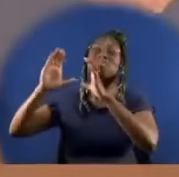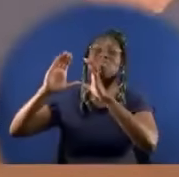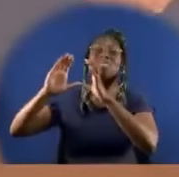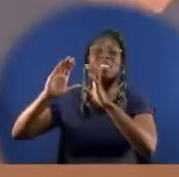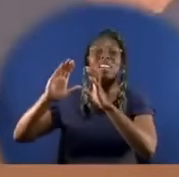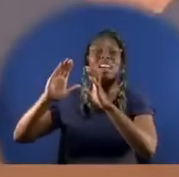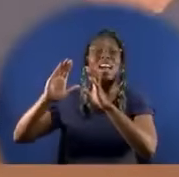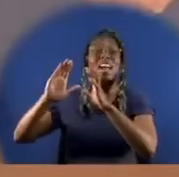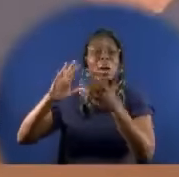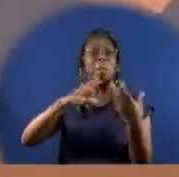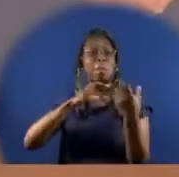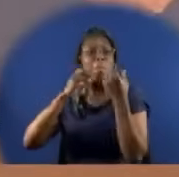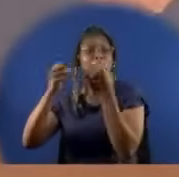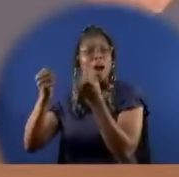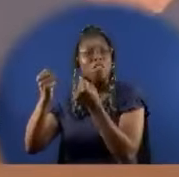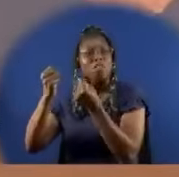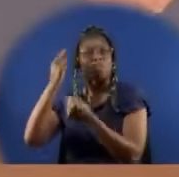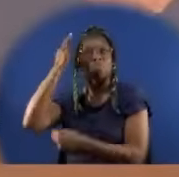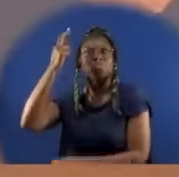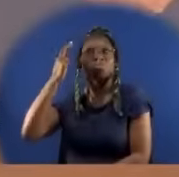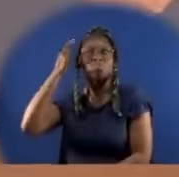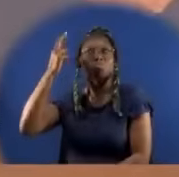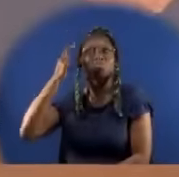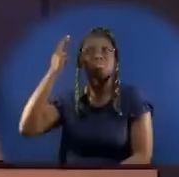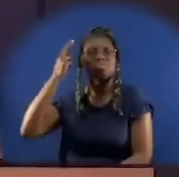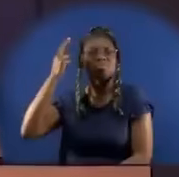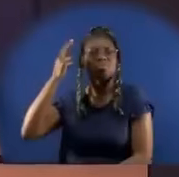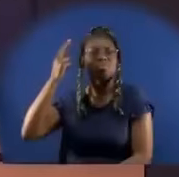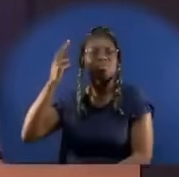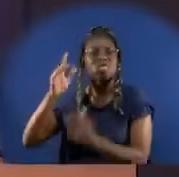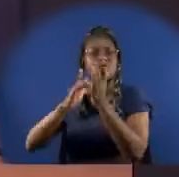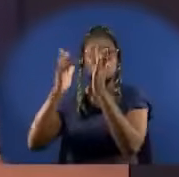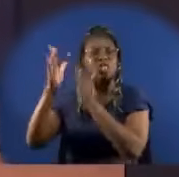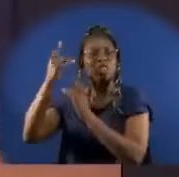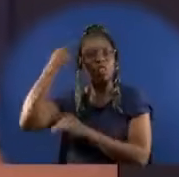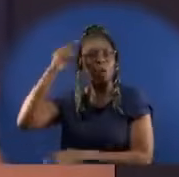else. I want to submit today that all of us need to talk to God